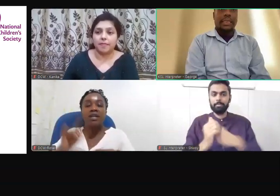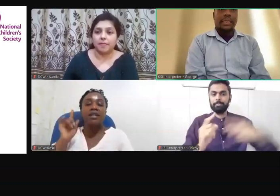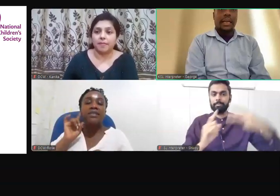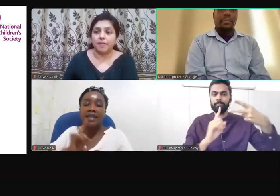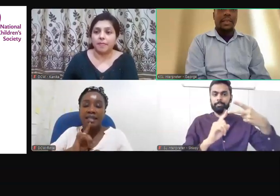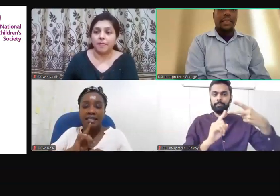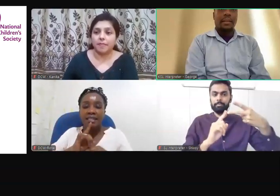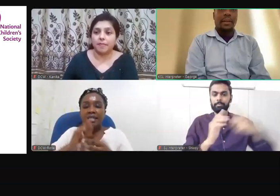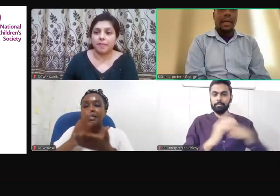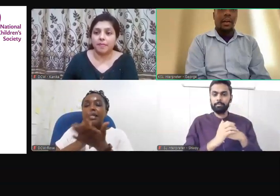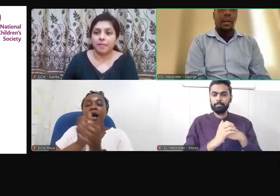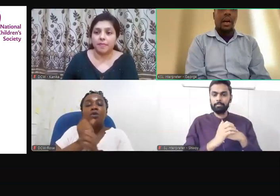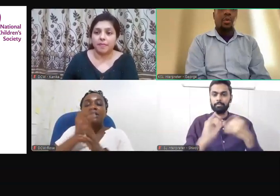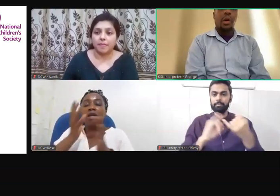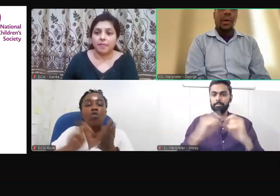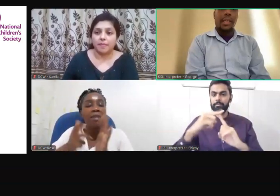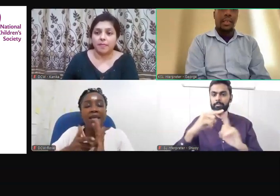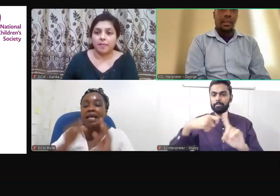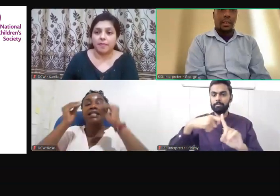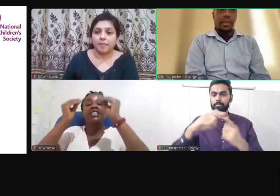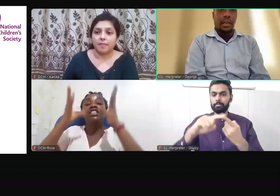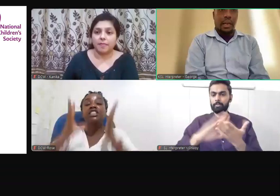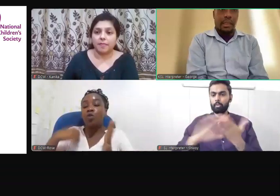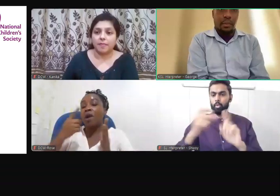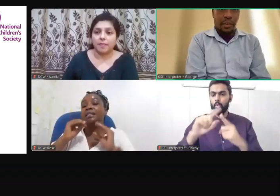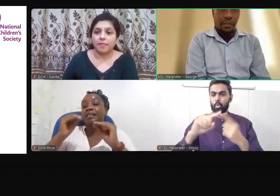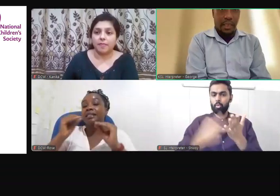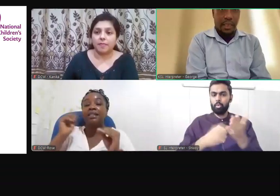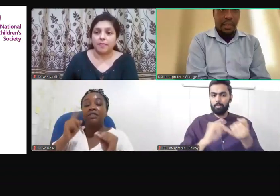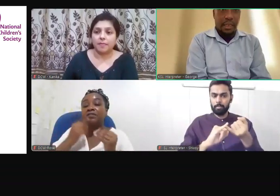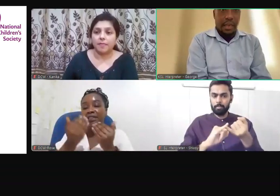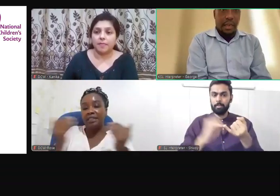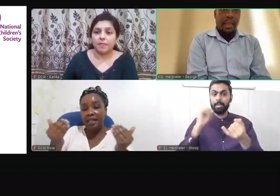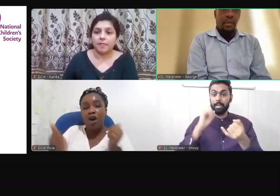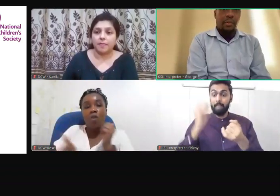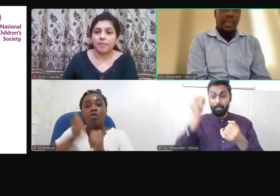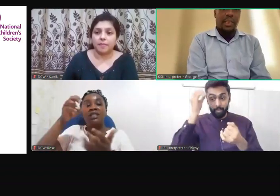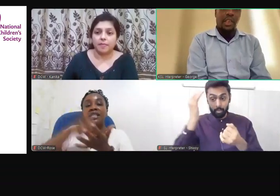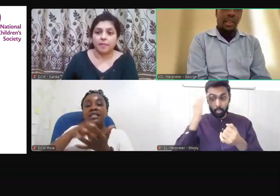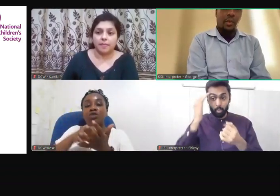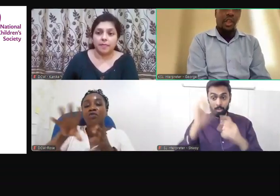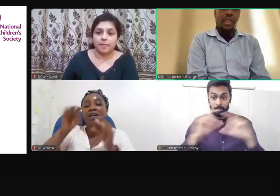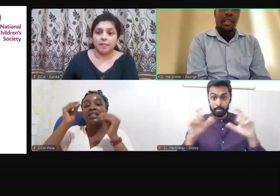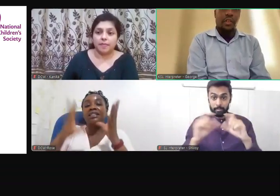stakeholders must have a good awareness in terms of deafness. By that we mean the